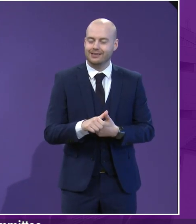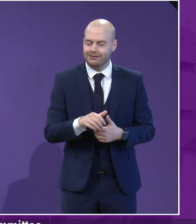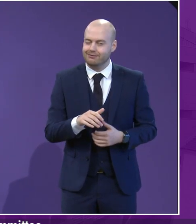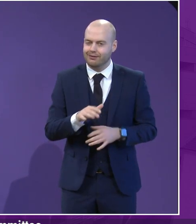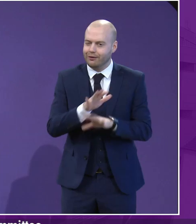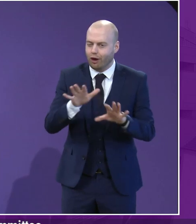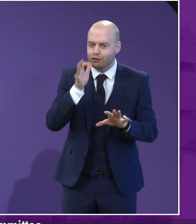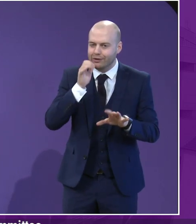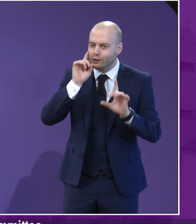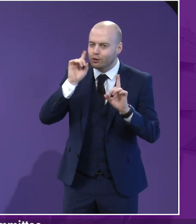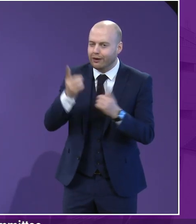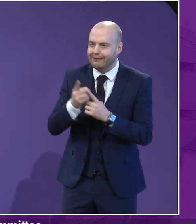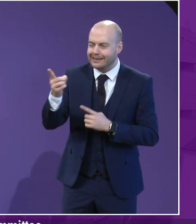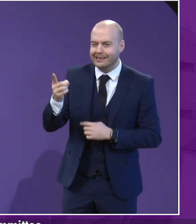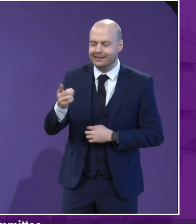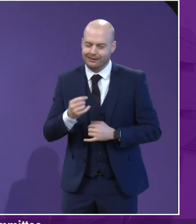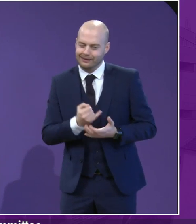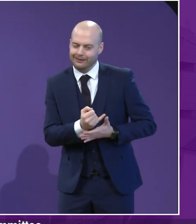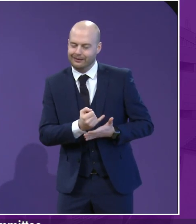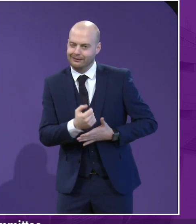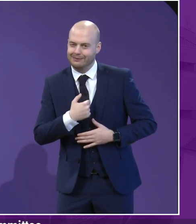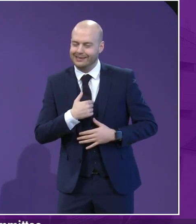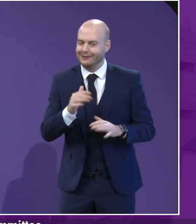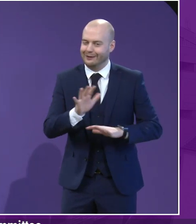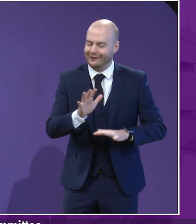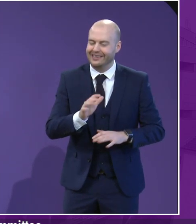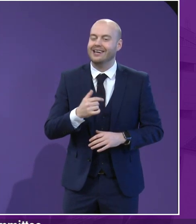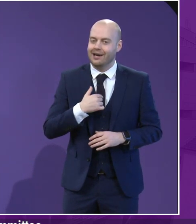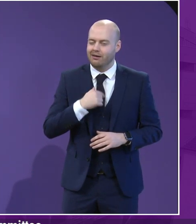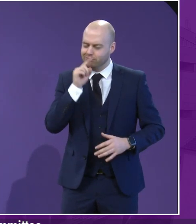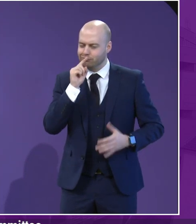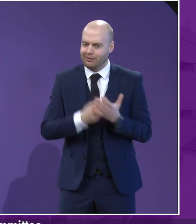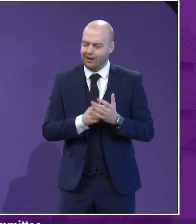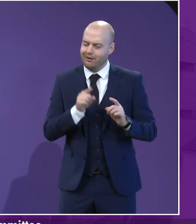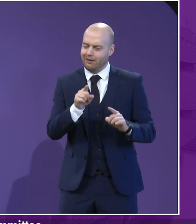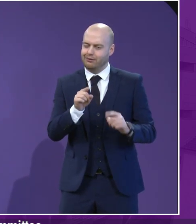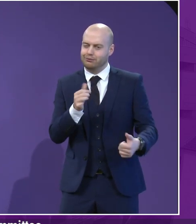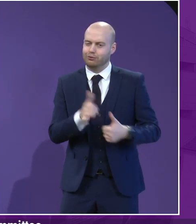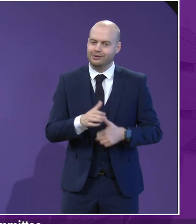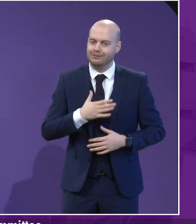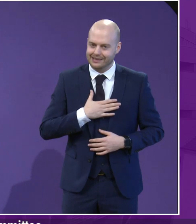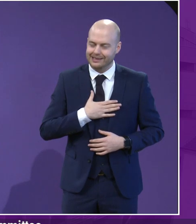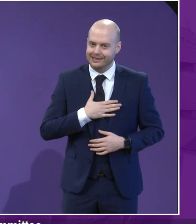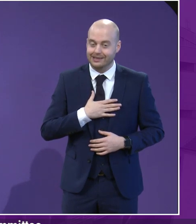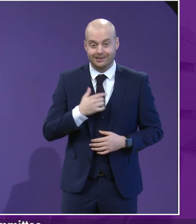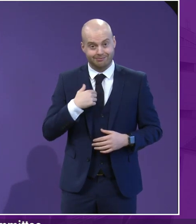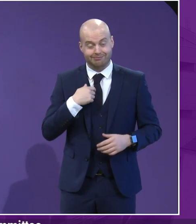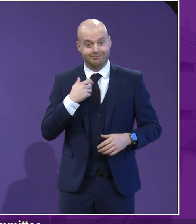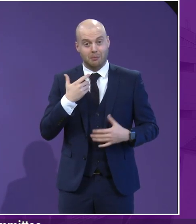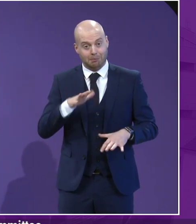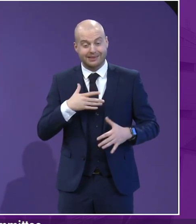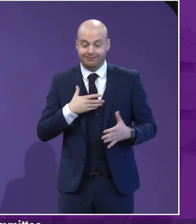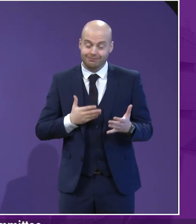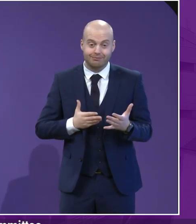universities, it was really that feel and that vibe and that social side of things which swung my choice. Well,